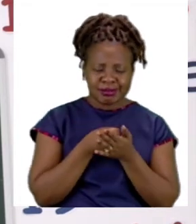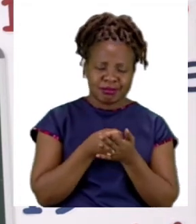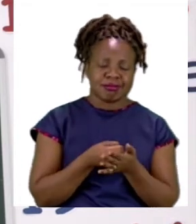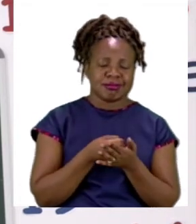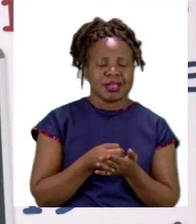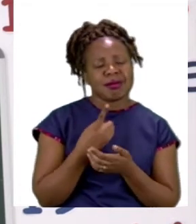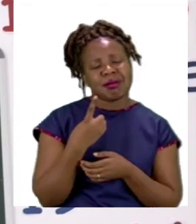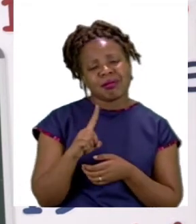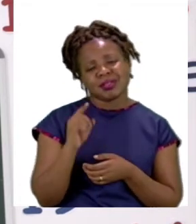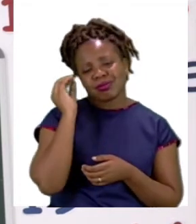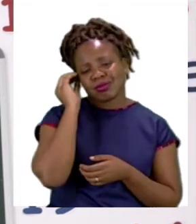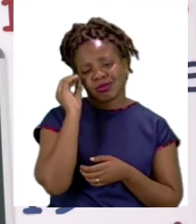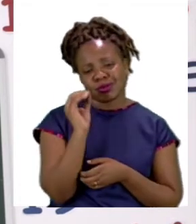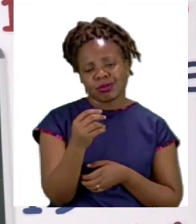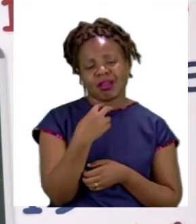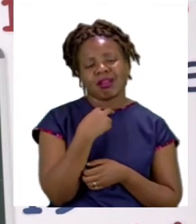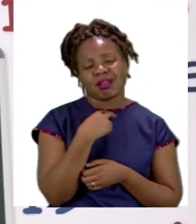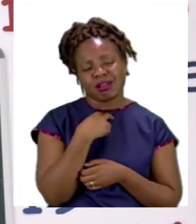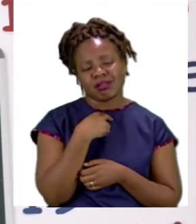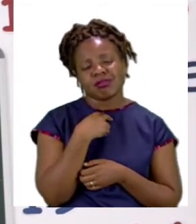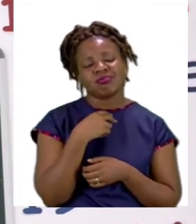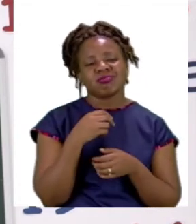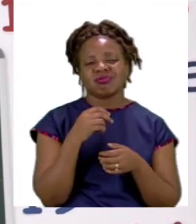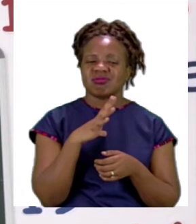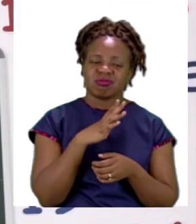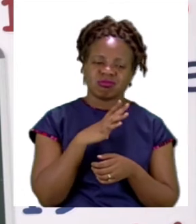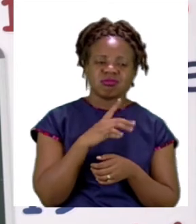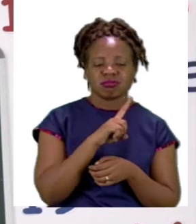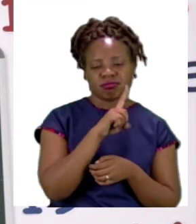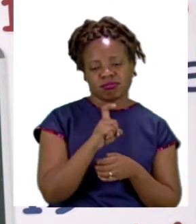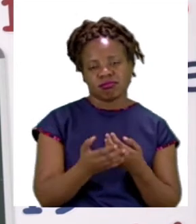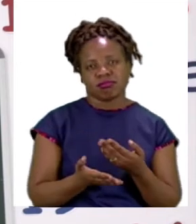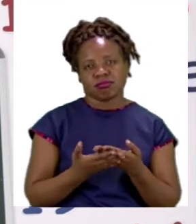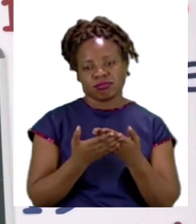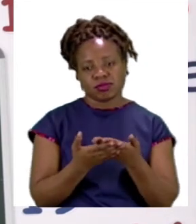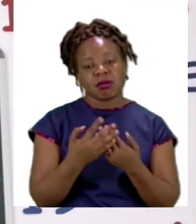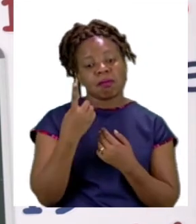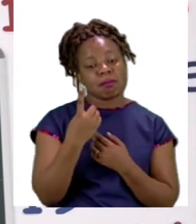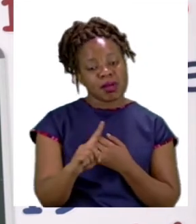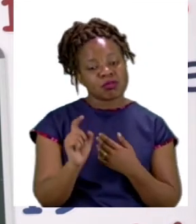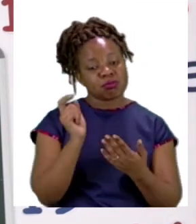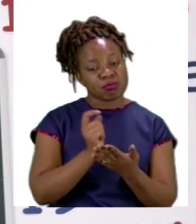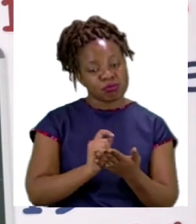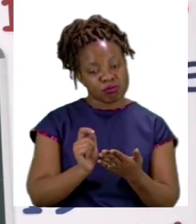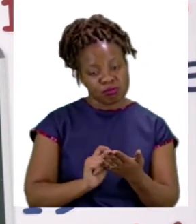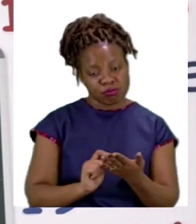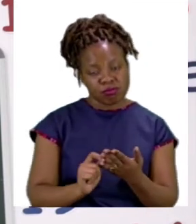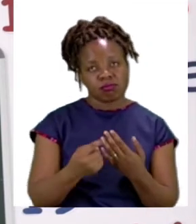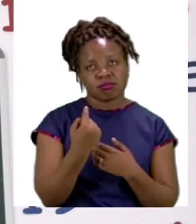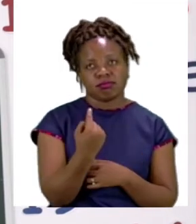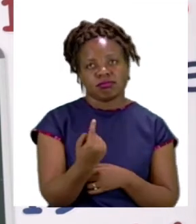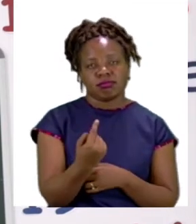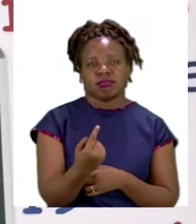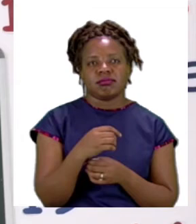know, it's okay to ask for help. Just make sure that at the end of the day, you do your own work. So